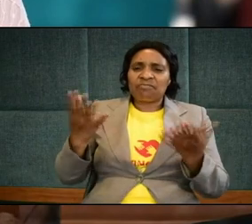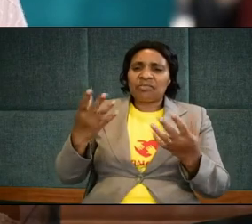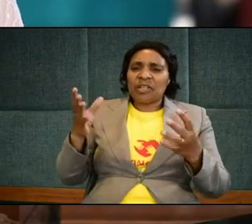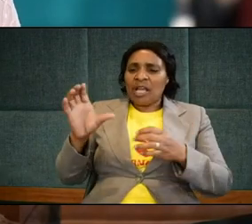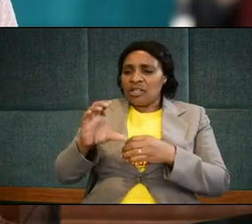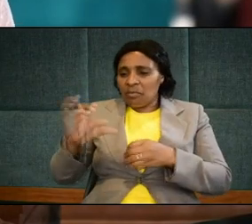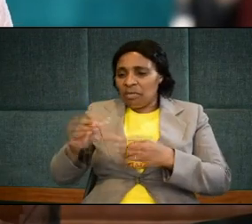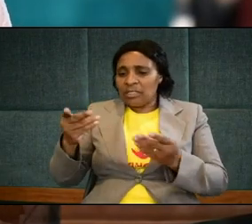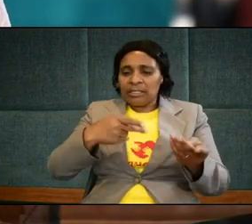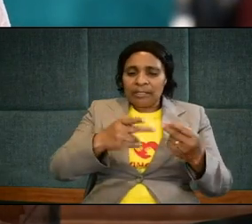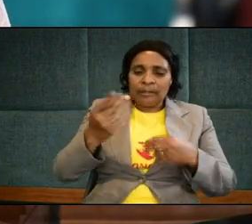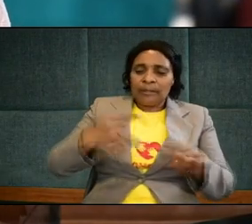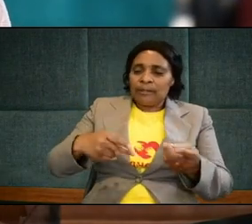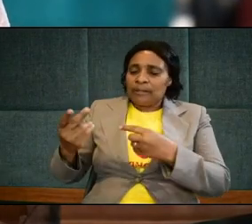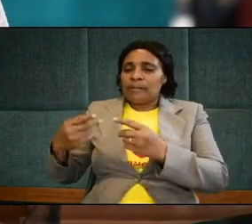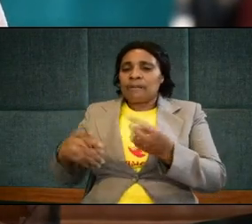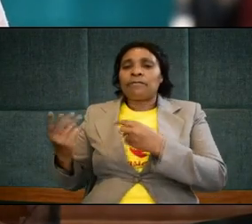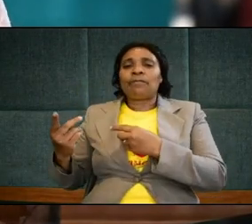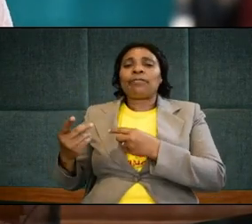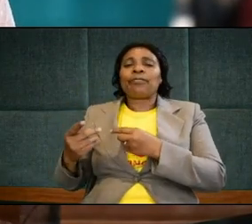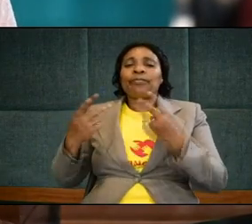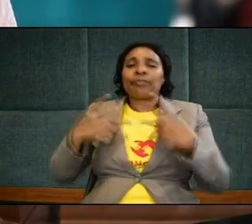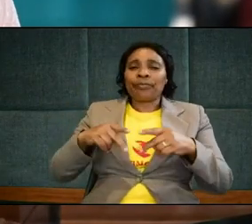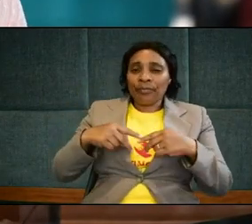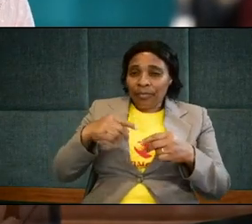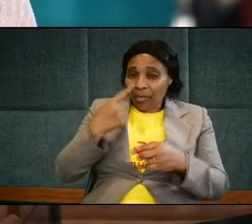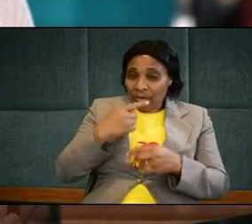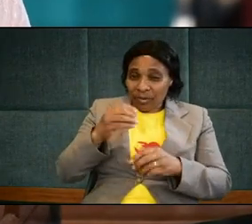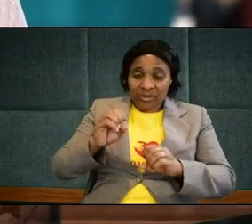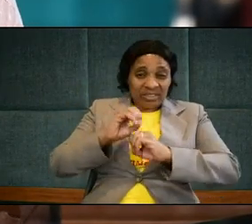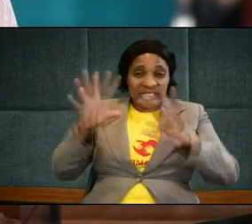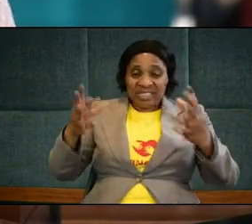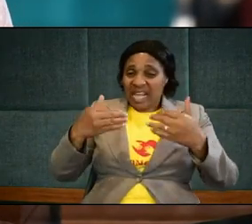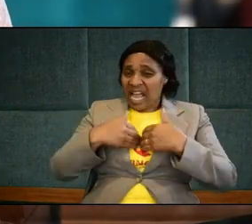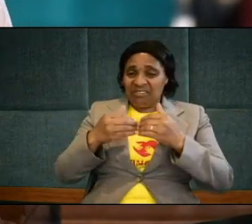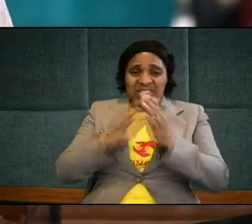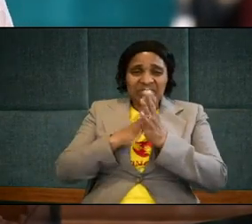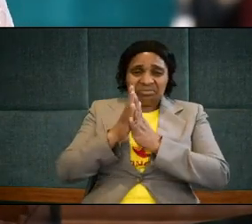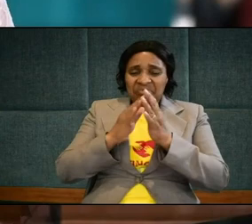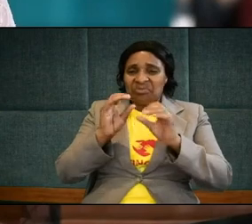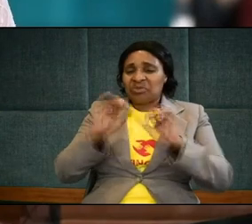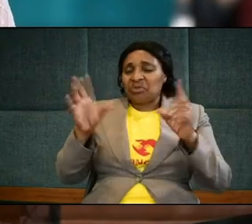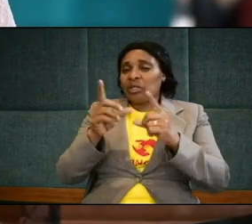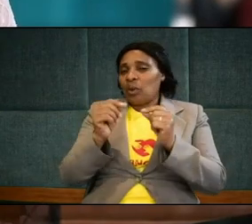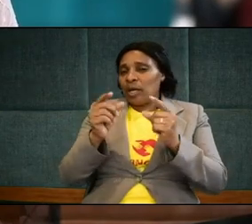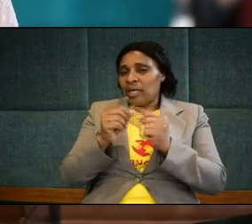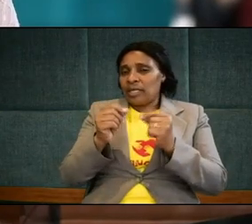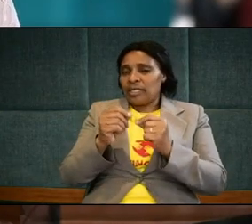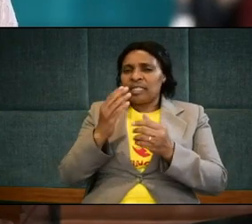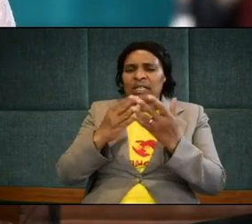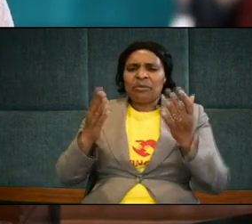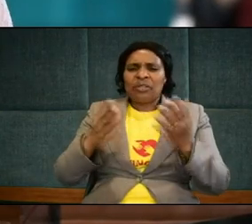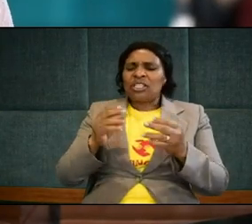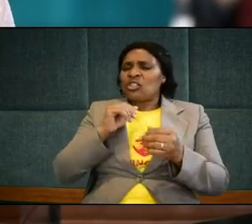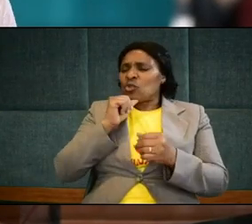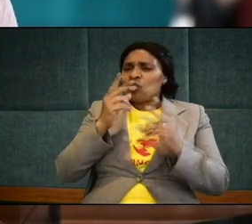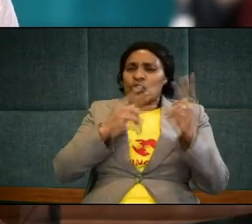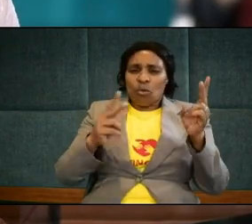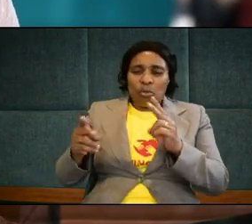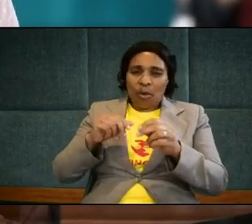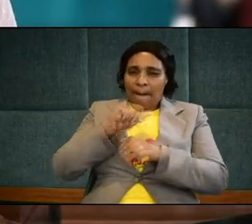them. He started selling to people who clearly did not have any interest to the word. There's something unusual